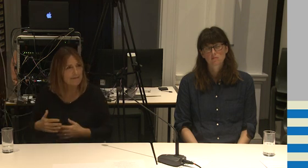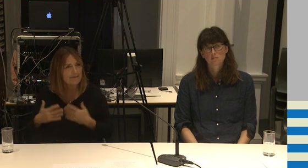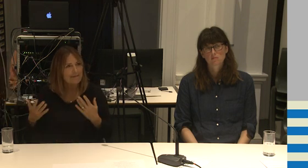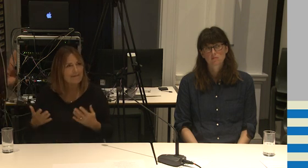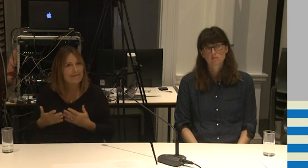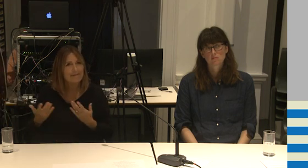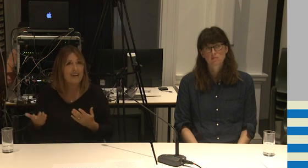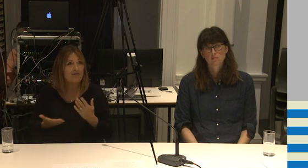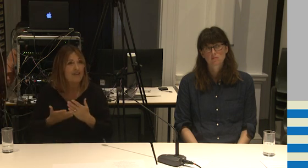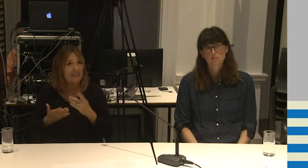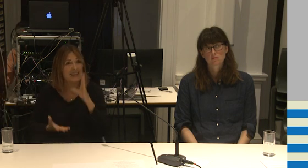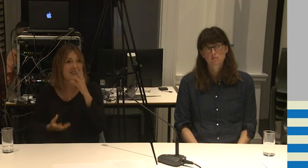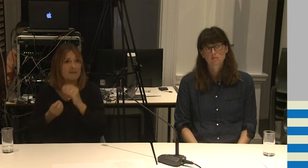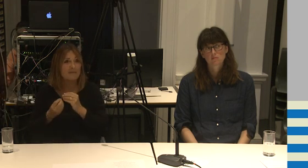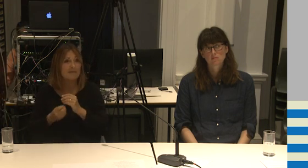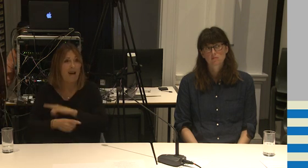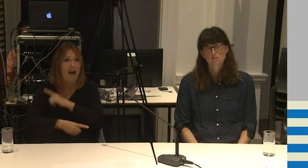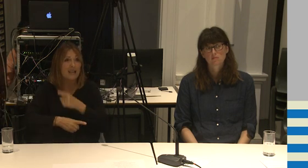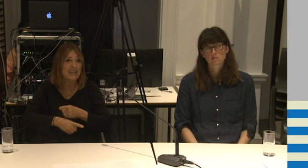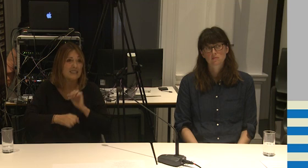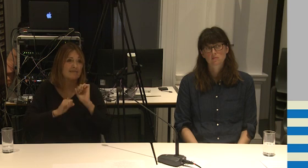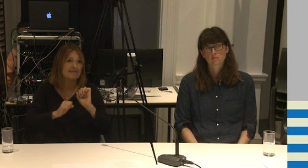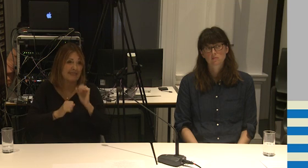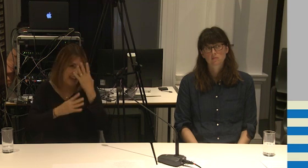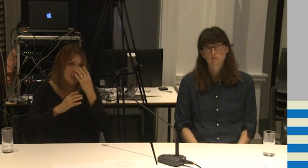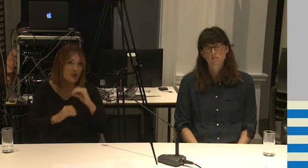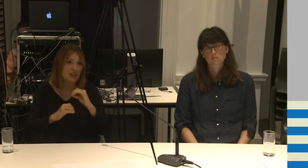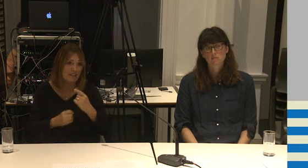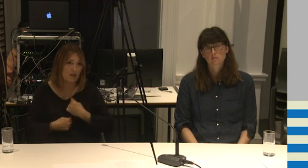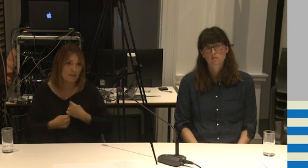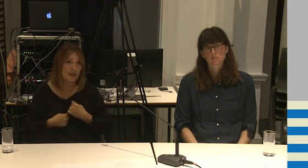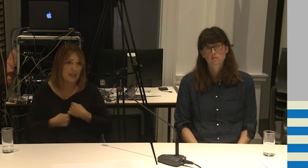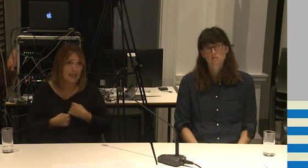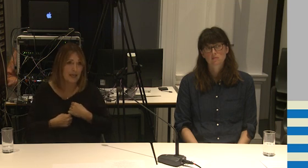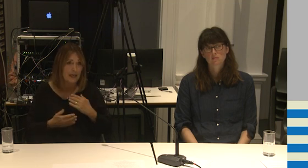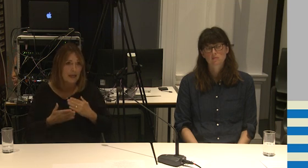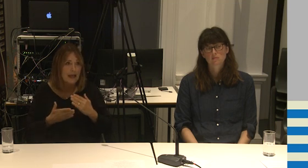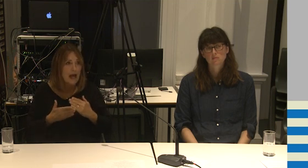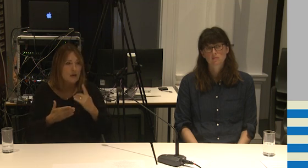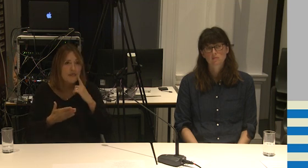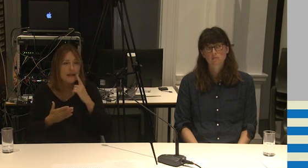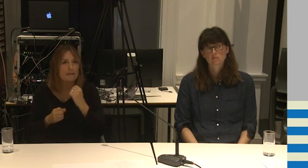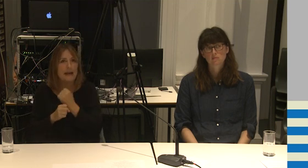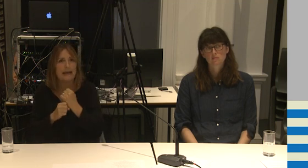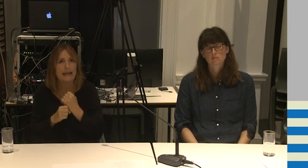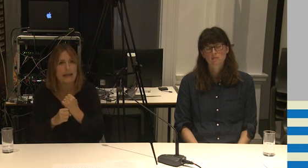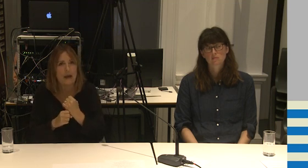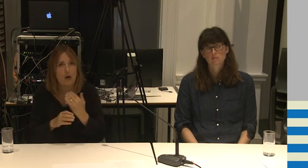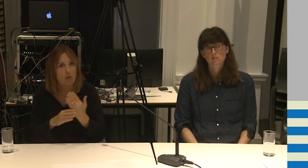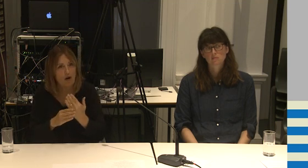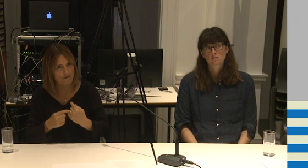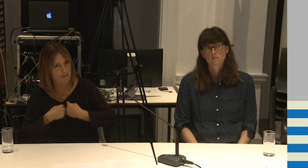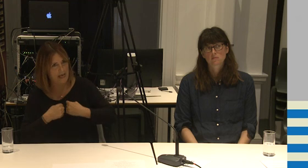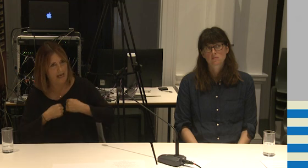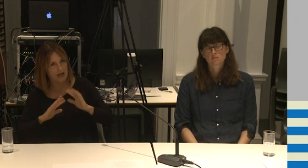of sums up architecture education for me, is that at no point did I really feel like I was making work for me. I was making work for